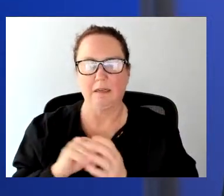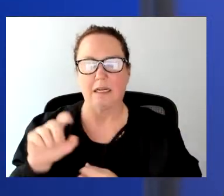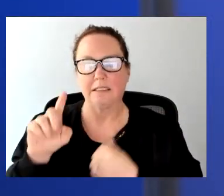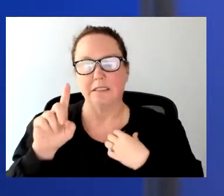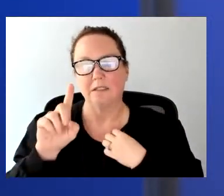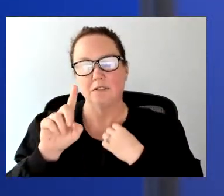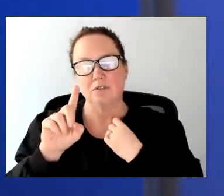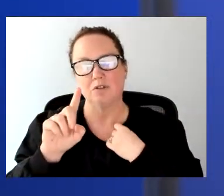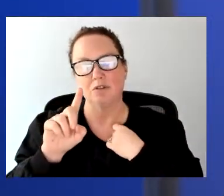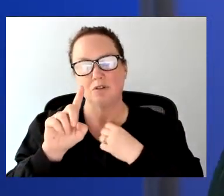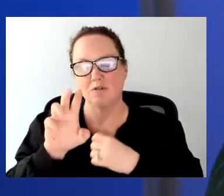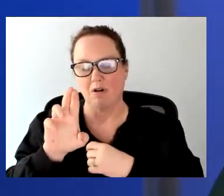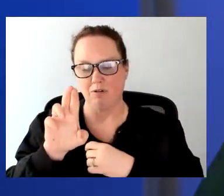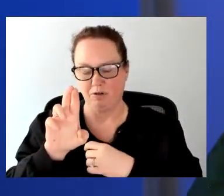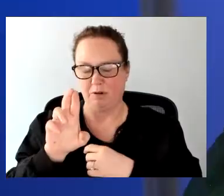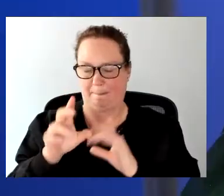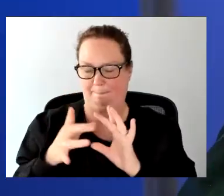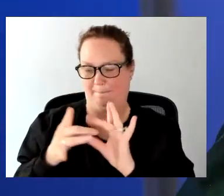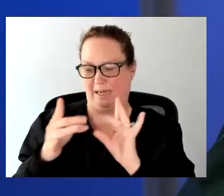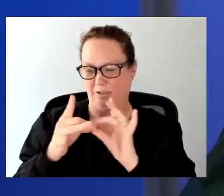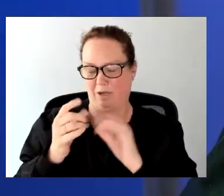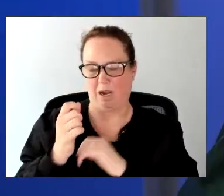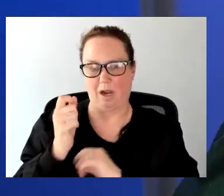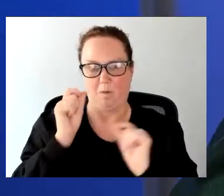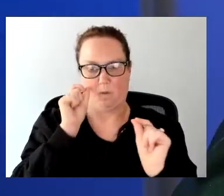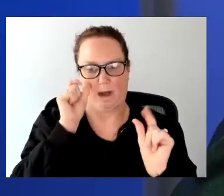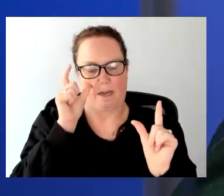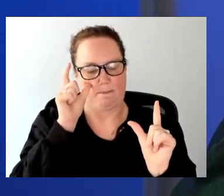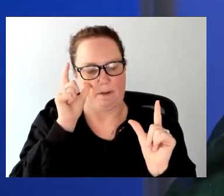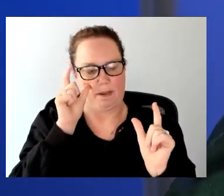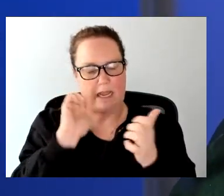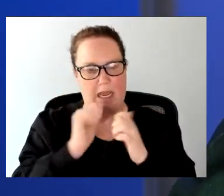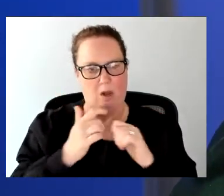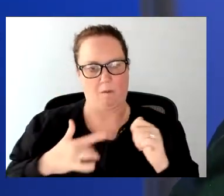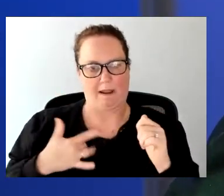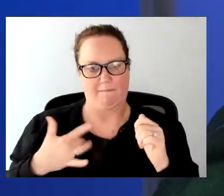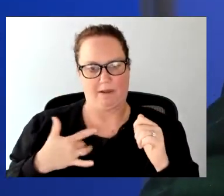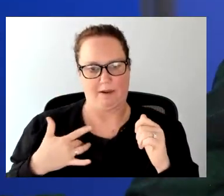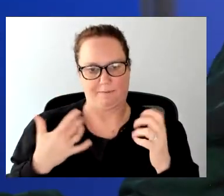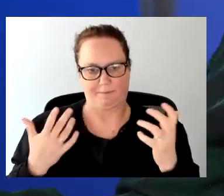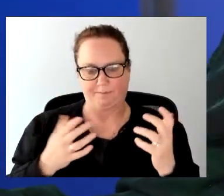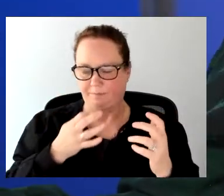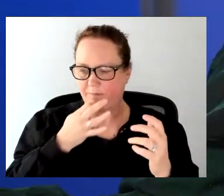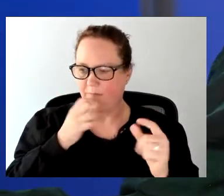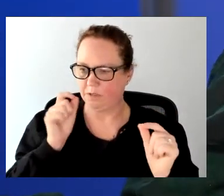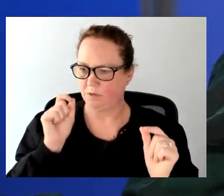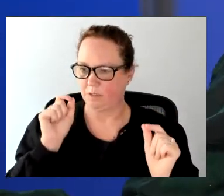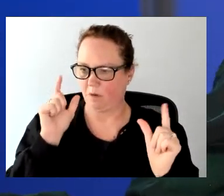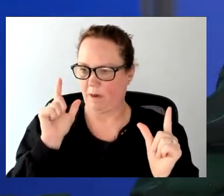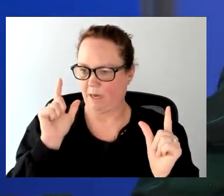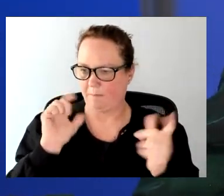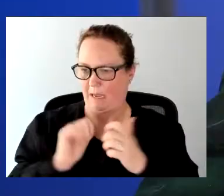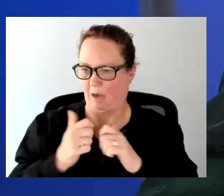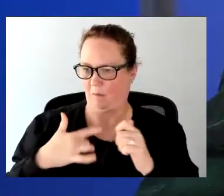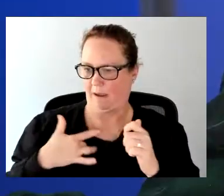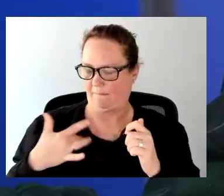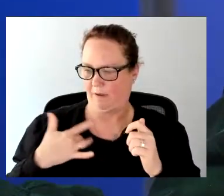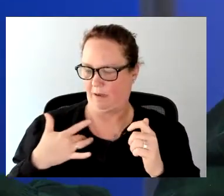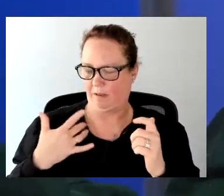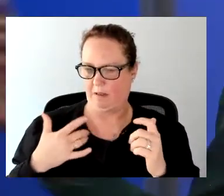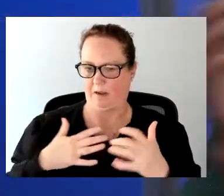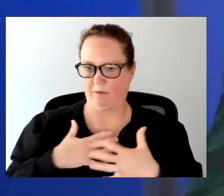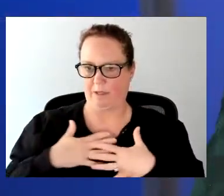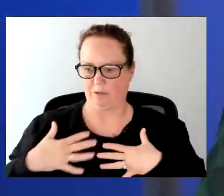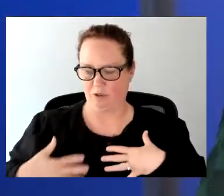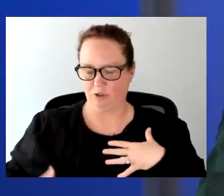wake up in the morning and go, how do I feel? It's always, as soon as I wake up, how do I feel? I have to do that check. Okay, I